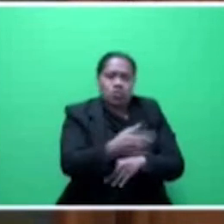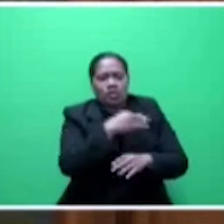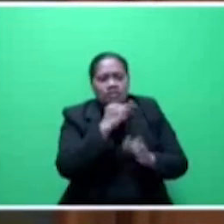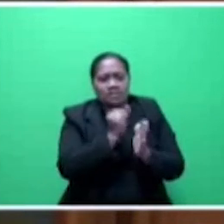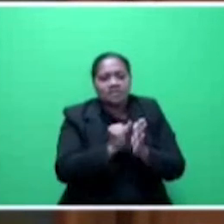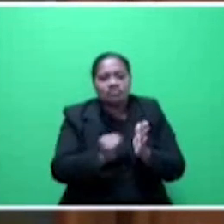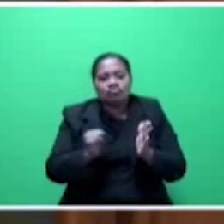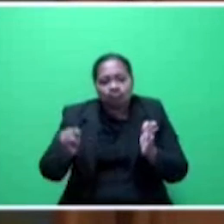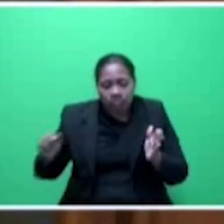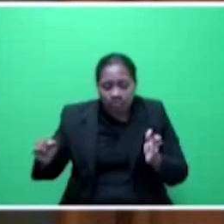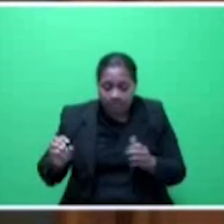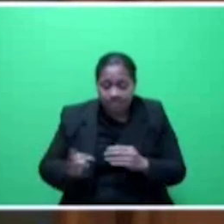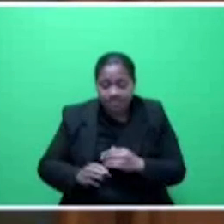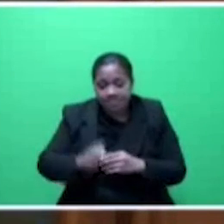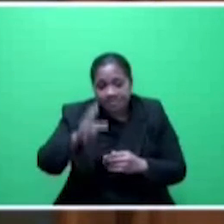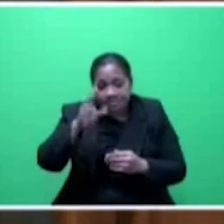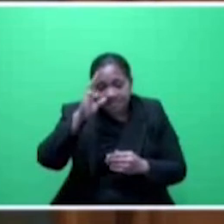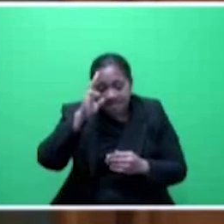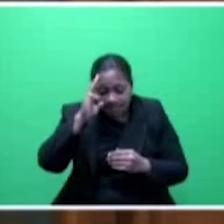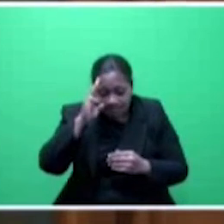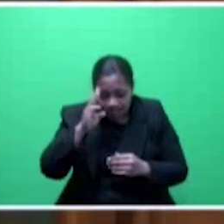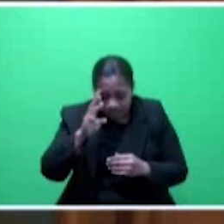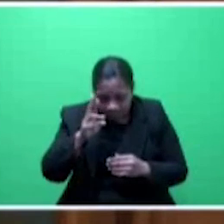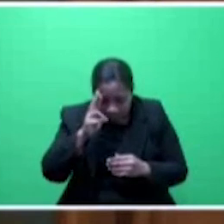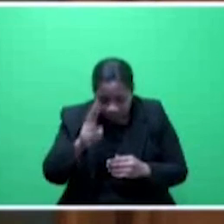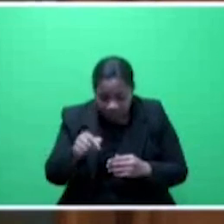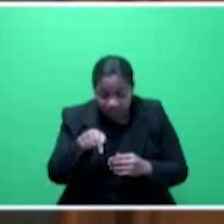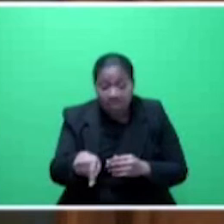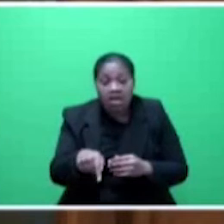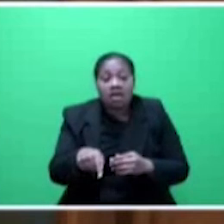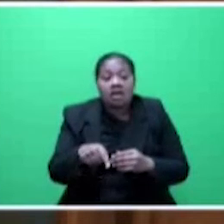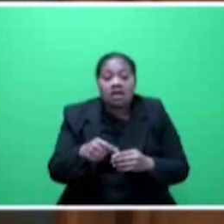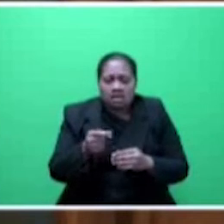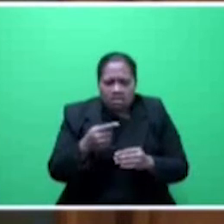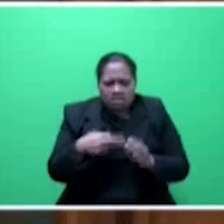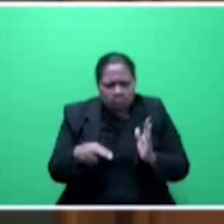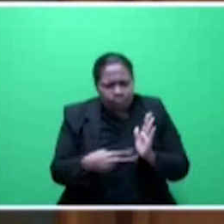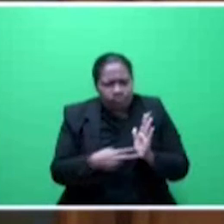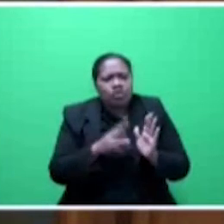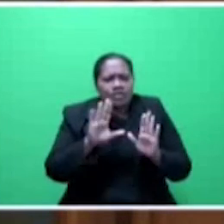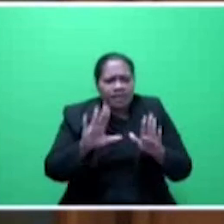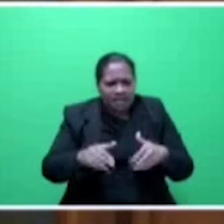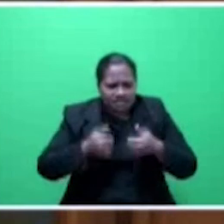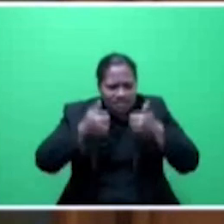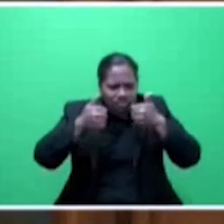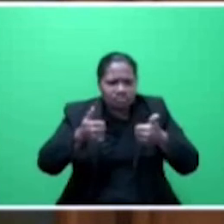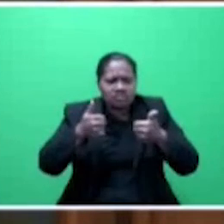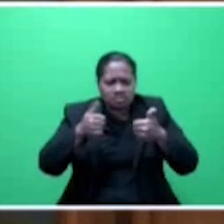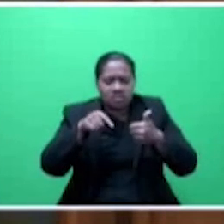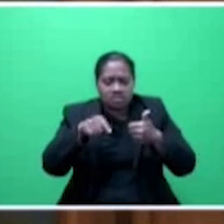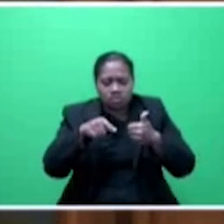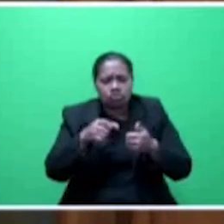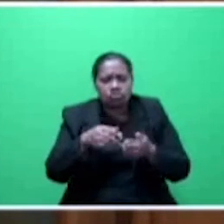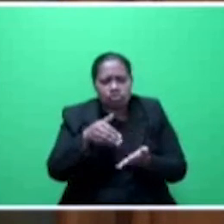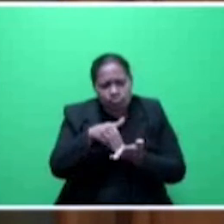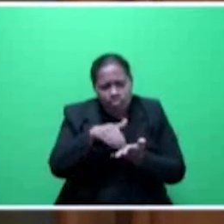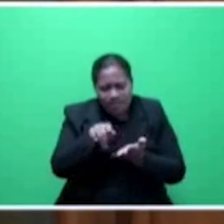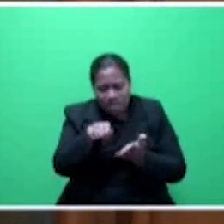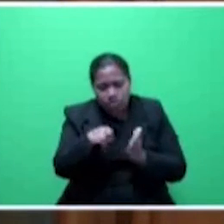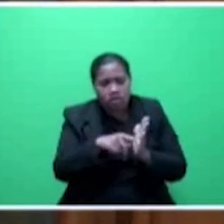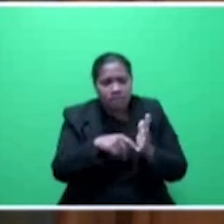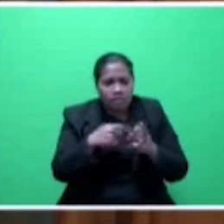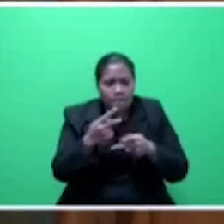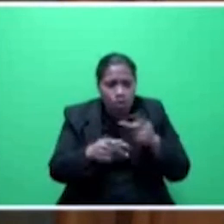Mr. Speaker said, reflect on the ratification and its advantages. Mr. Speaker said, the ratification of the